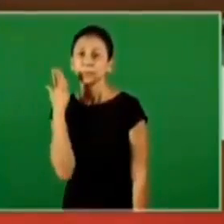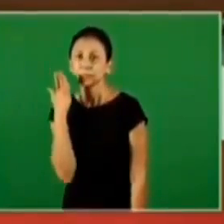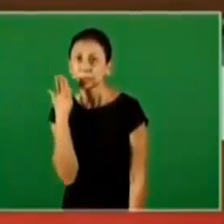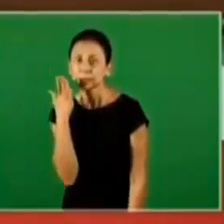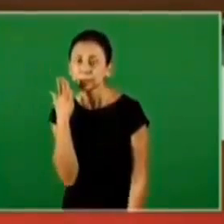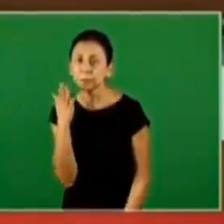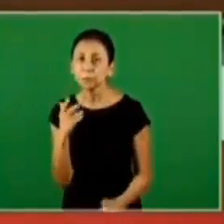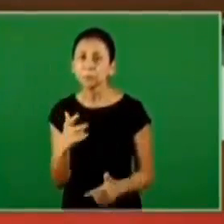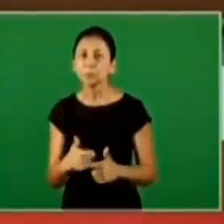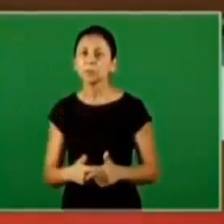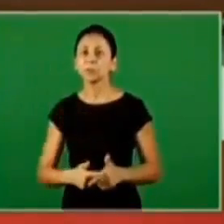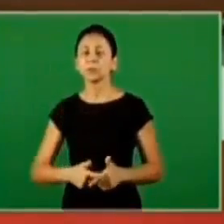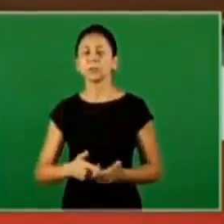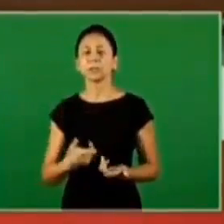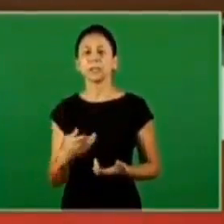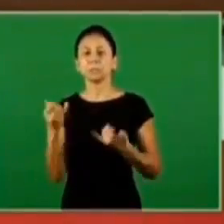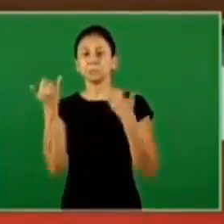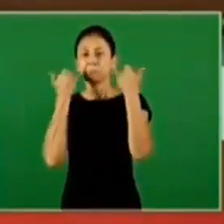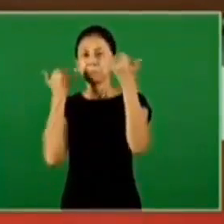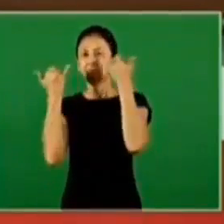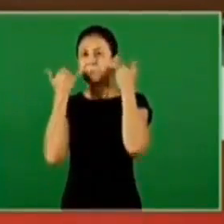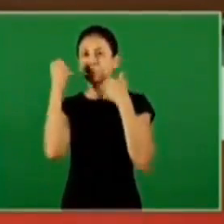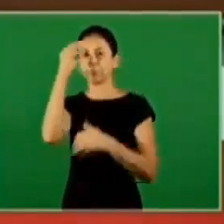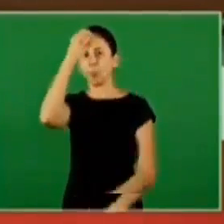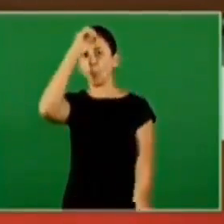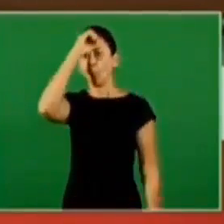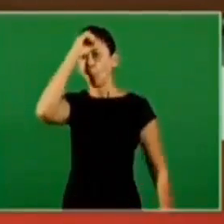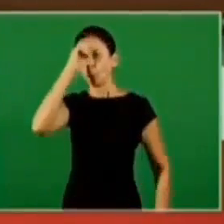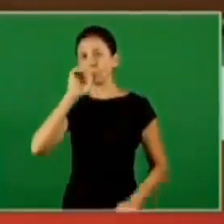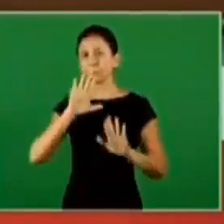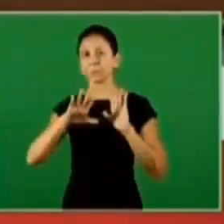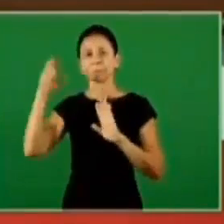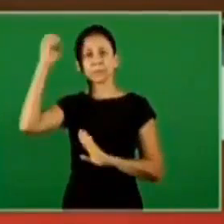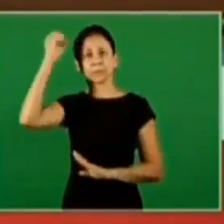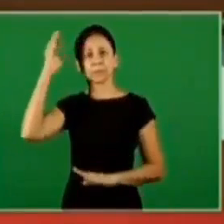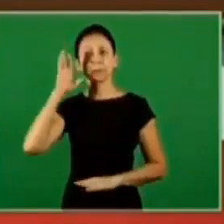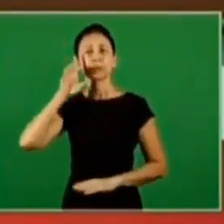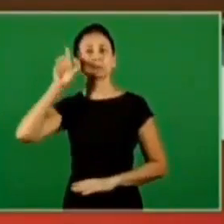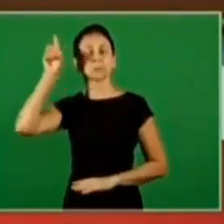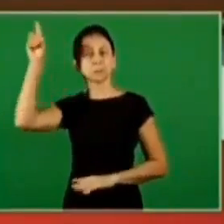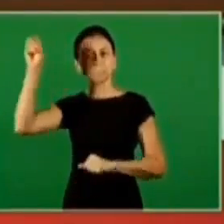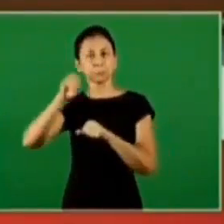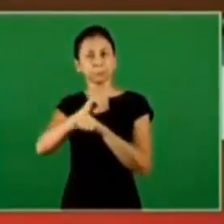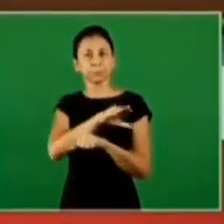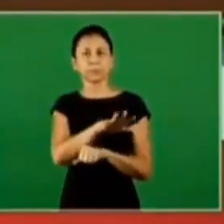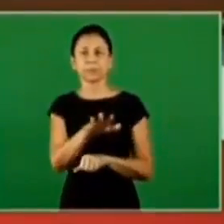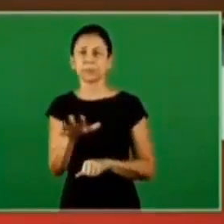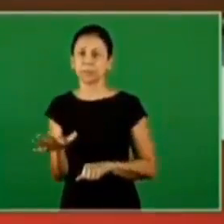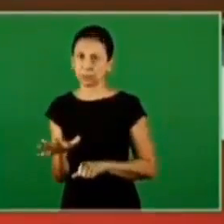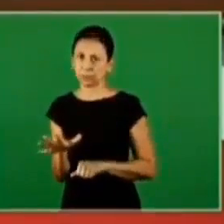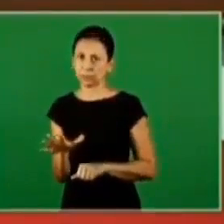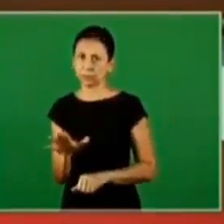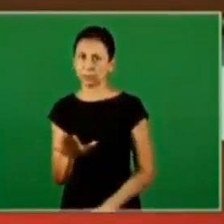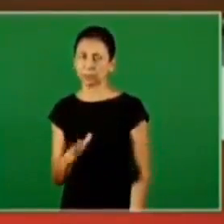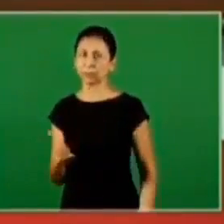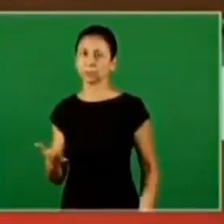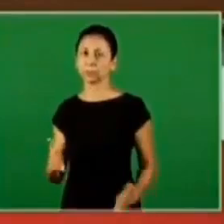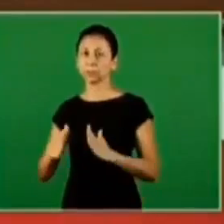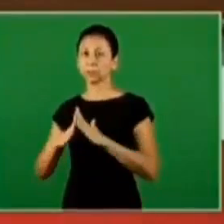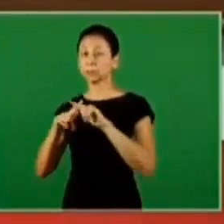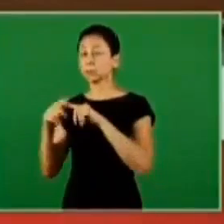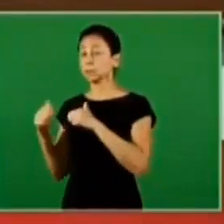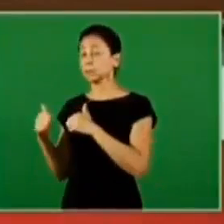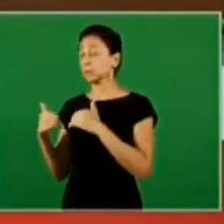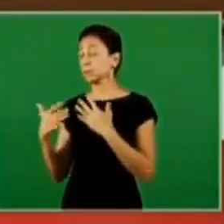following, because I didn't have information from anybody, but it was a revelation of God for us here. So the struggle of